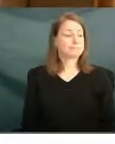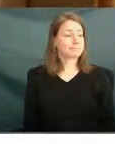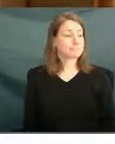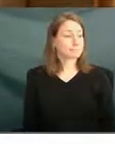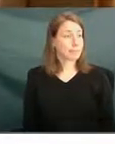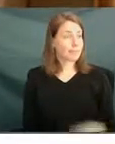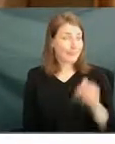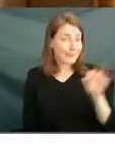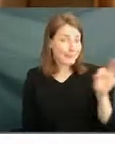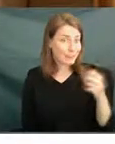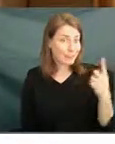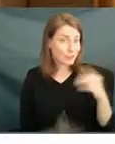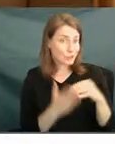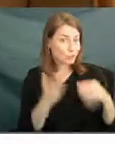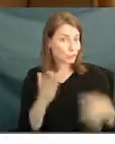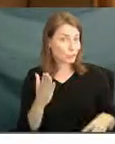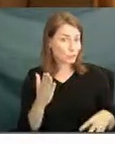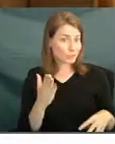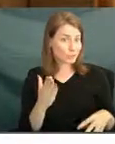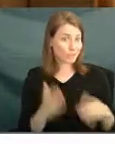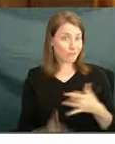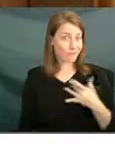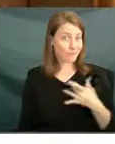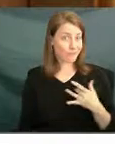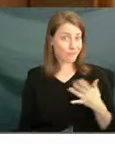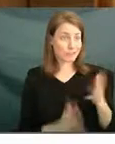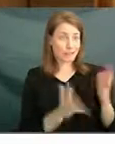group of parents to discuss and see what we can do.